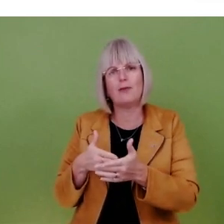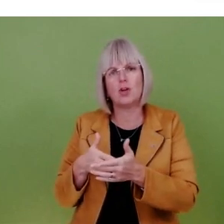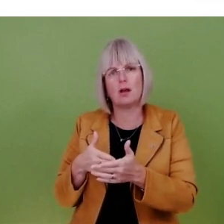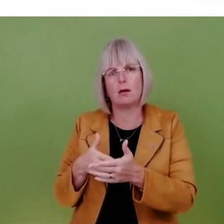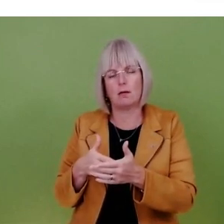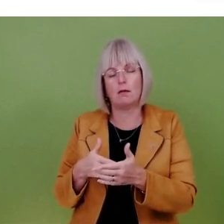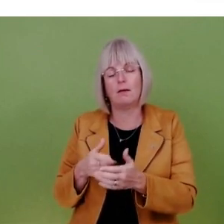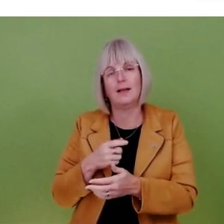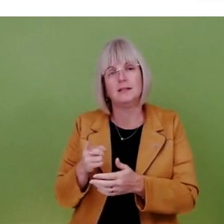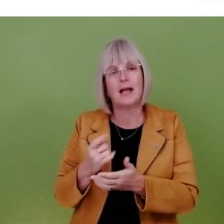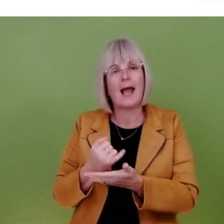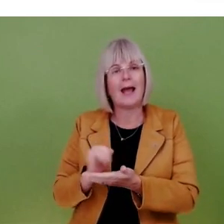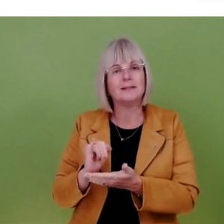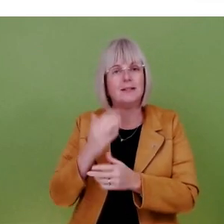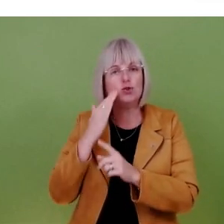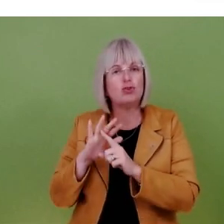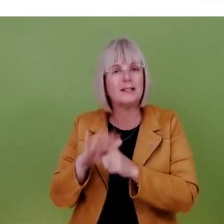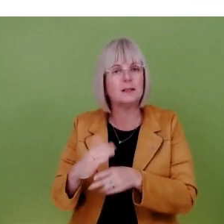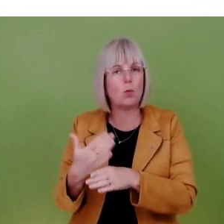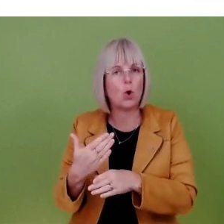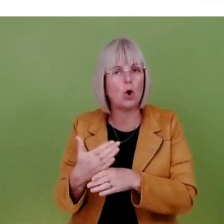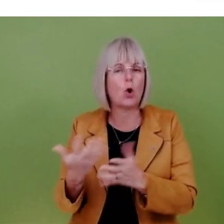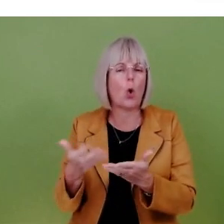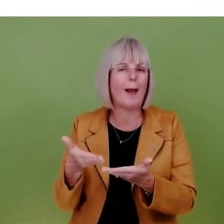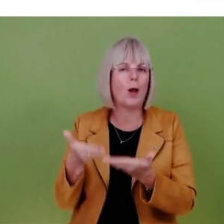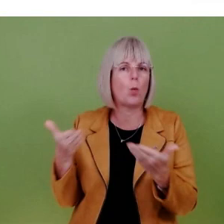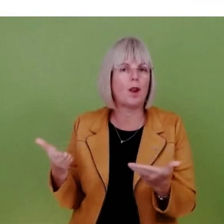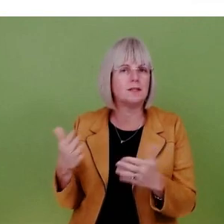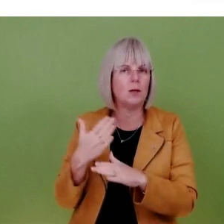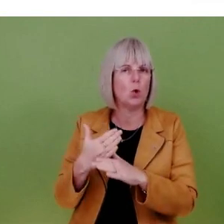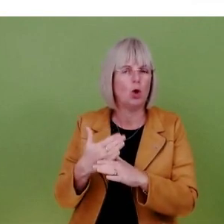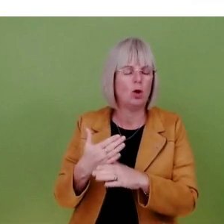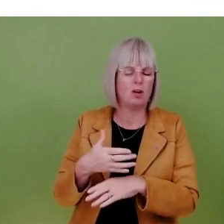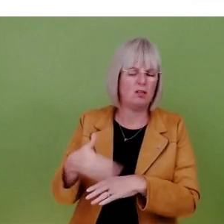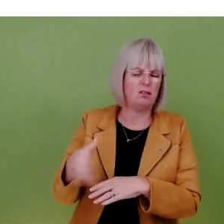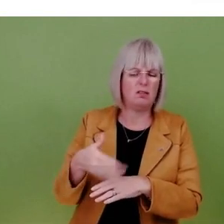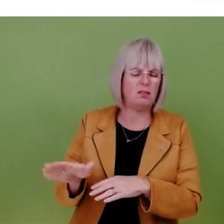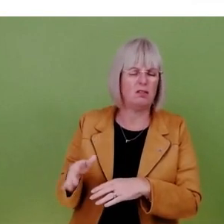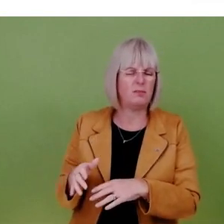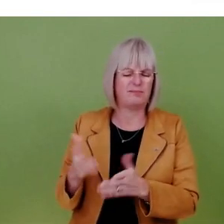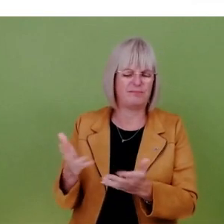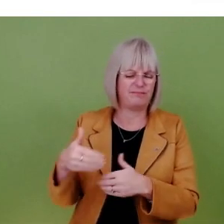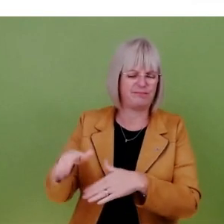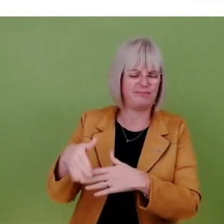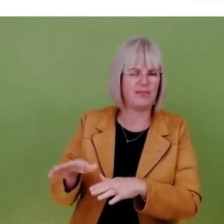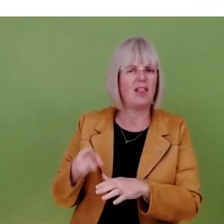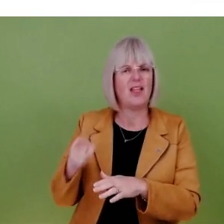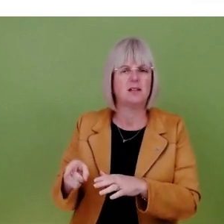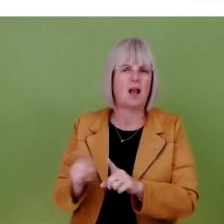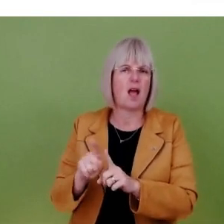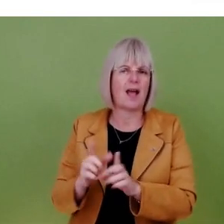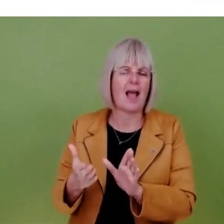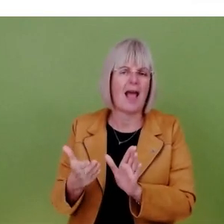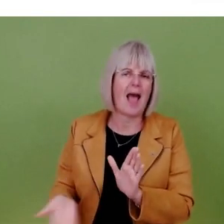anti-racism work or equality work can be pushed aside and be considered as something that is an added bonus rather than a